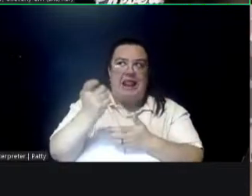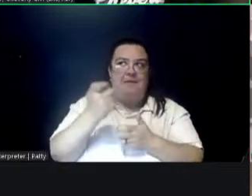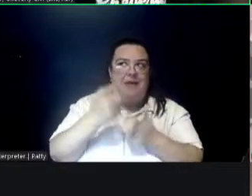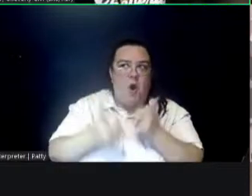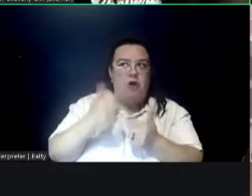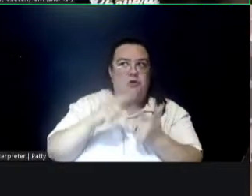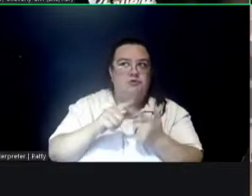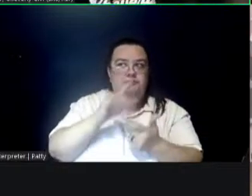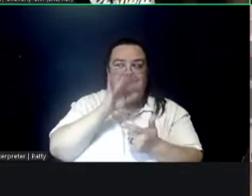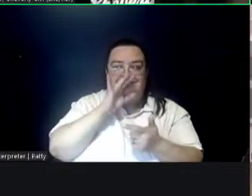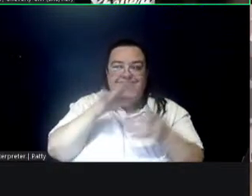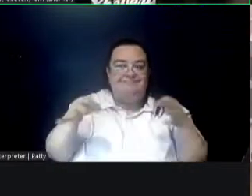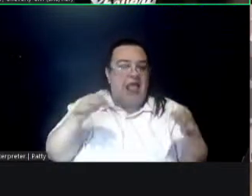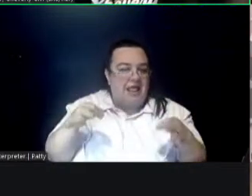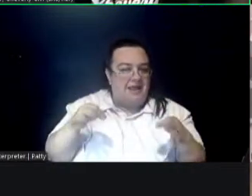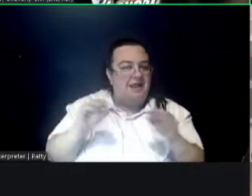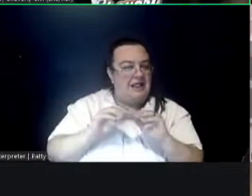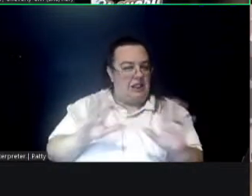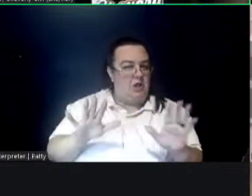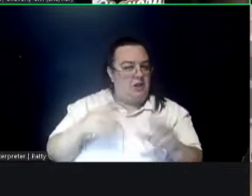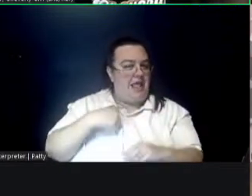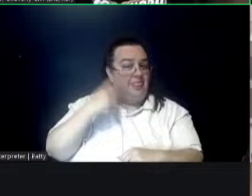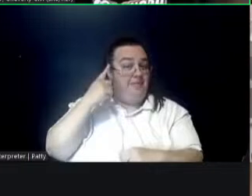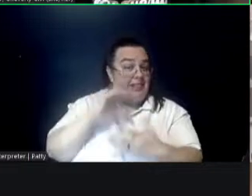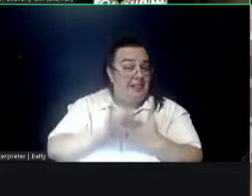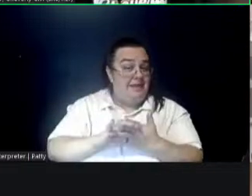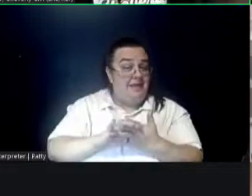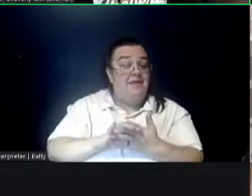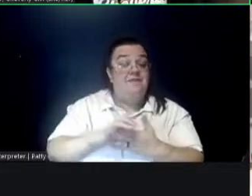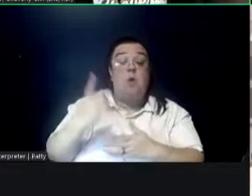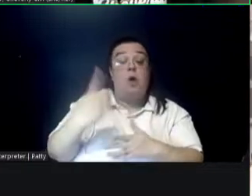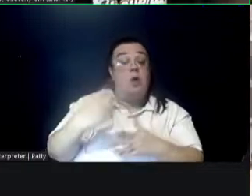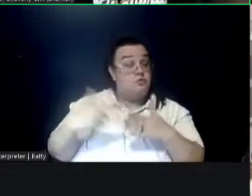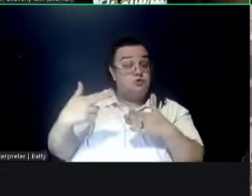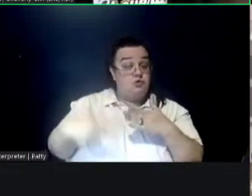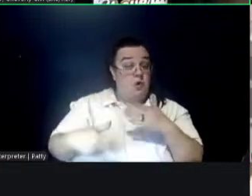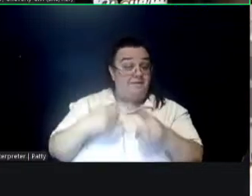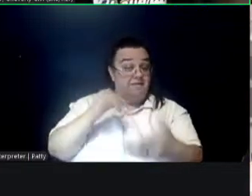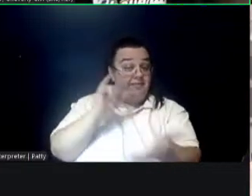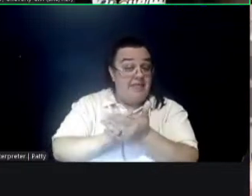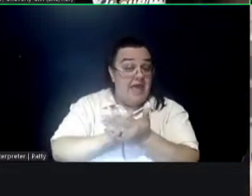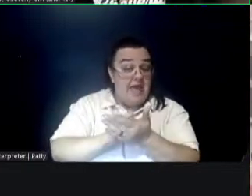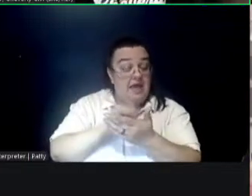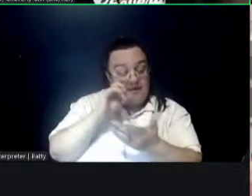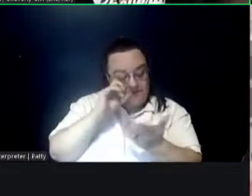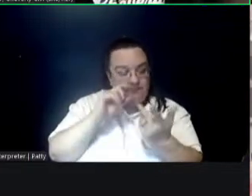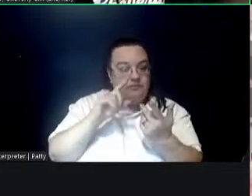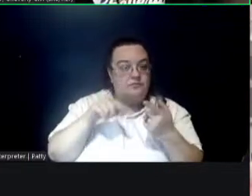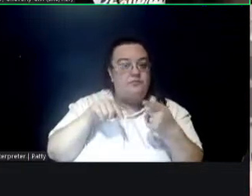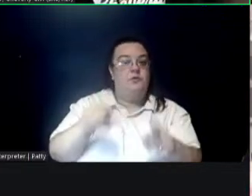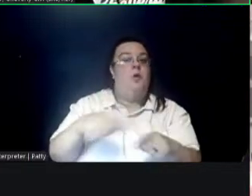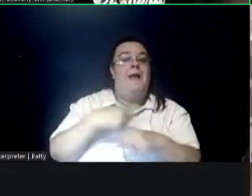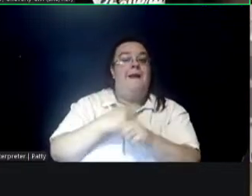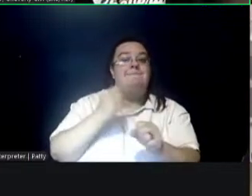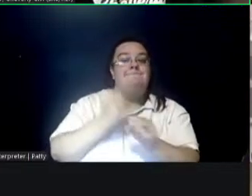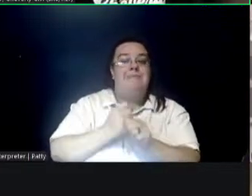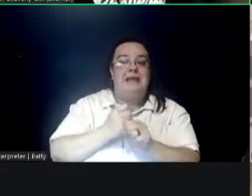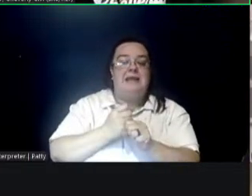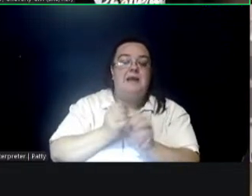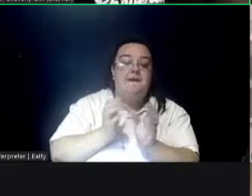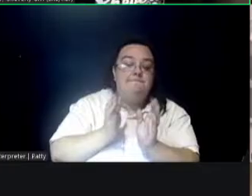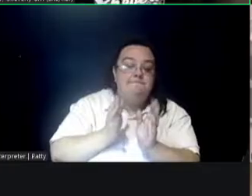of the results of that is that when we're making smaller decisions, because we're right that there